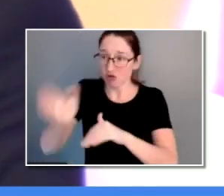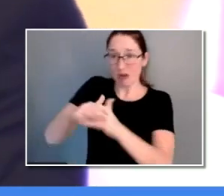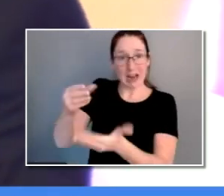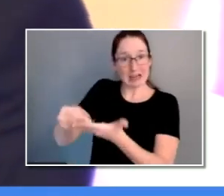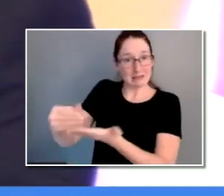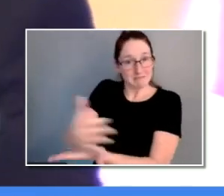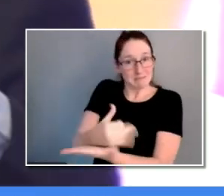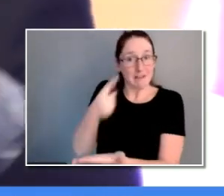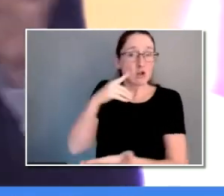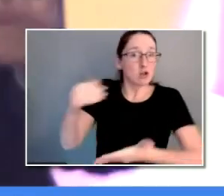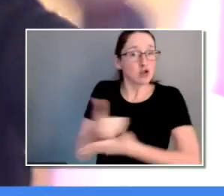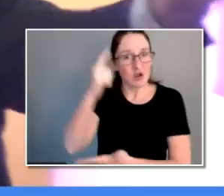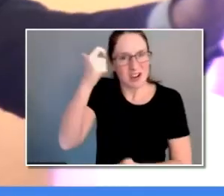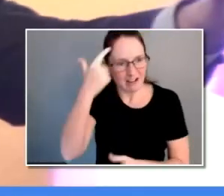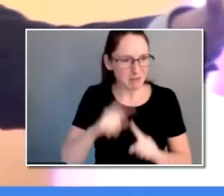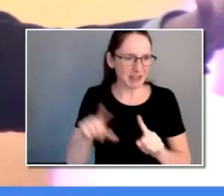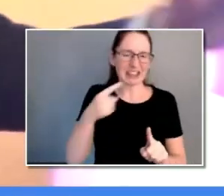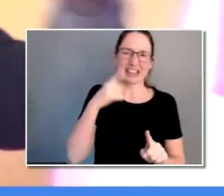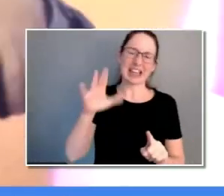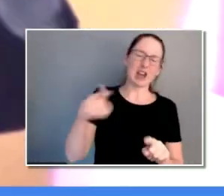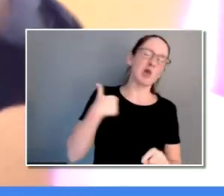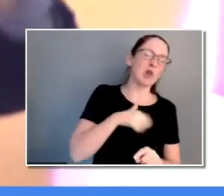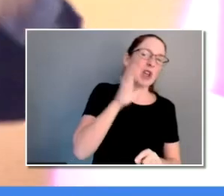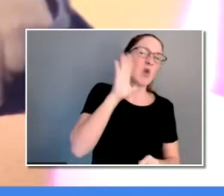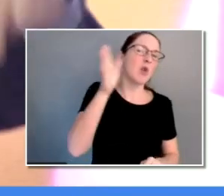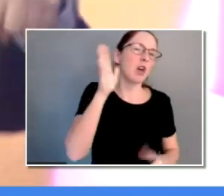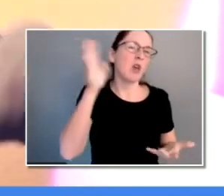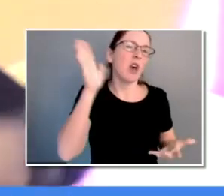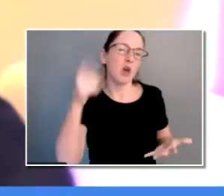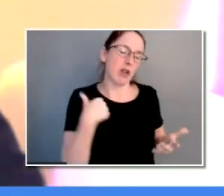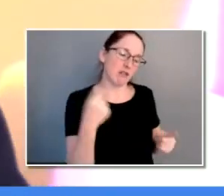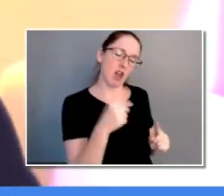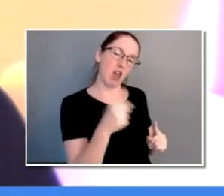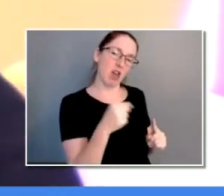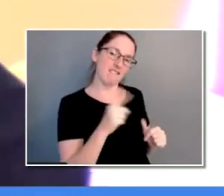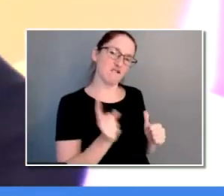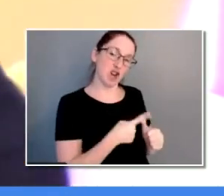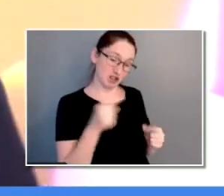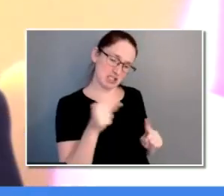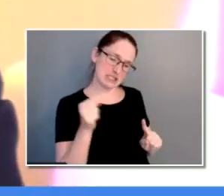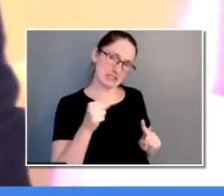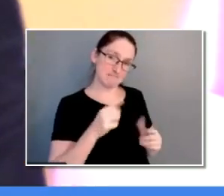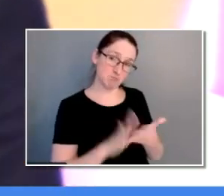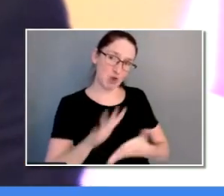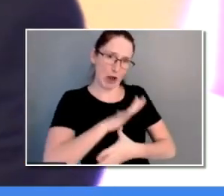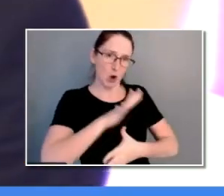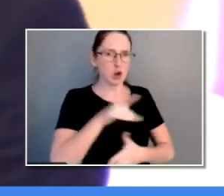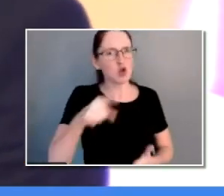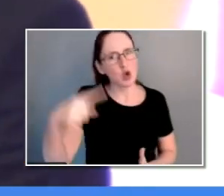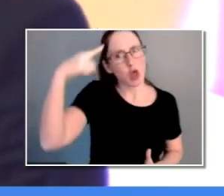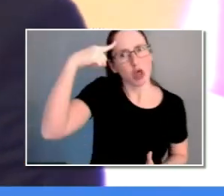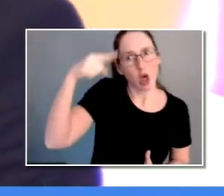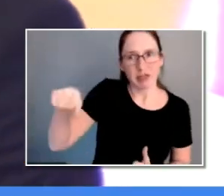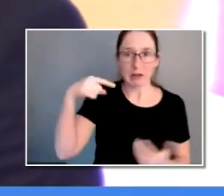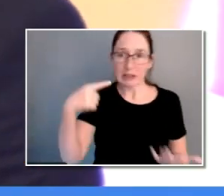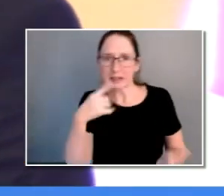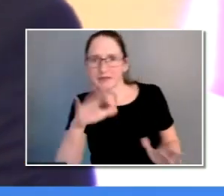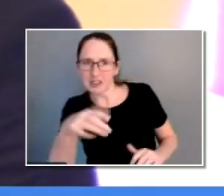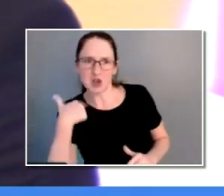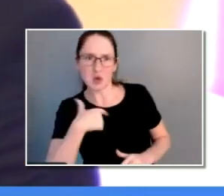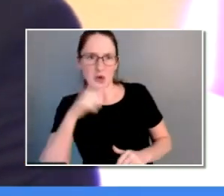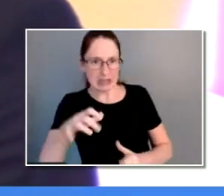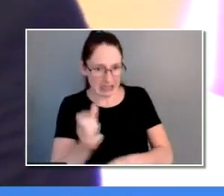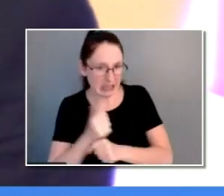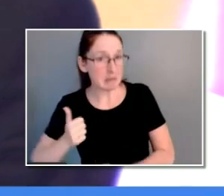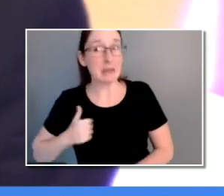the new government, but they were like, yeah, we'll get to that. We got to do this other thing first. You might have thought that they would have said, hey, we better get the